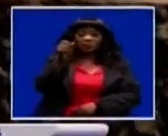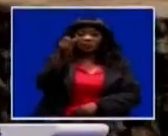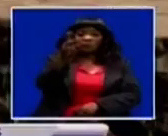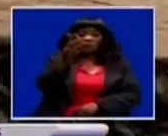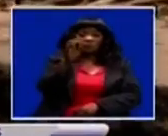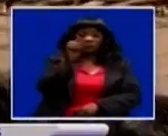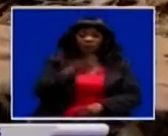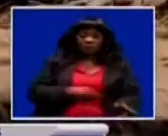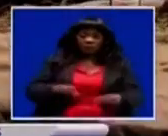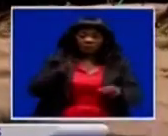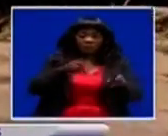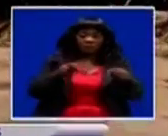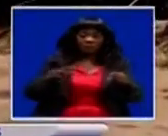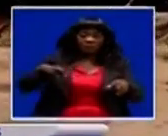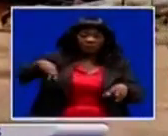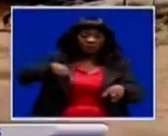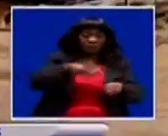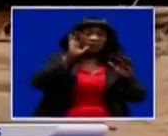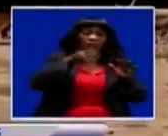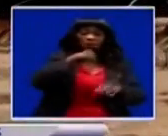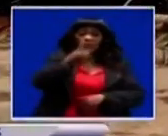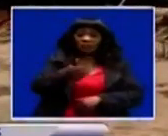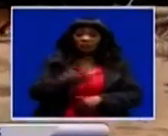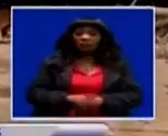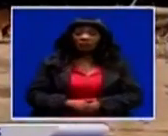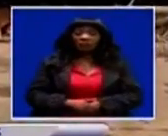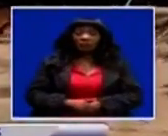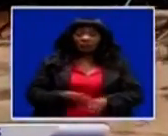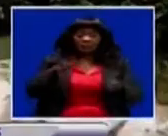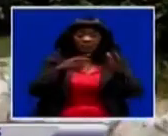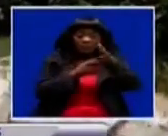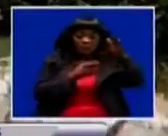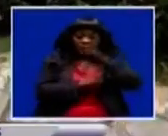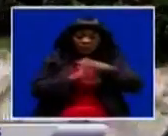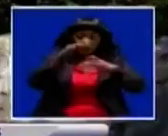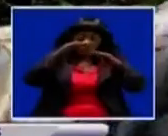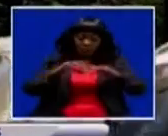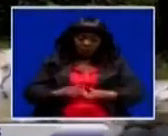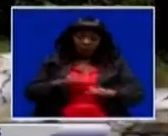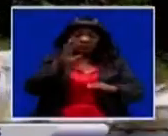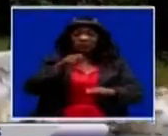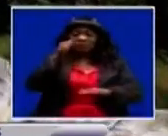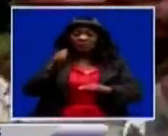cross. And when also that river where you saw the bridge, which is lower, is full, people can't cross